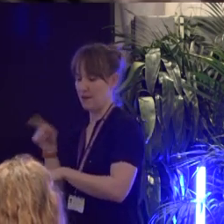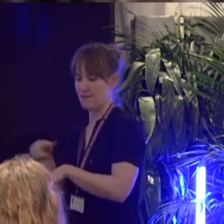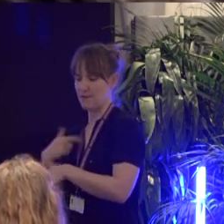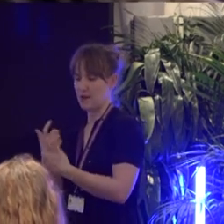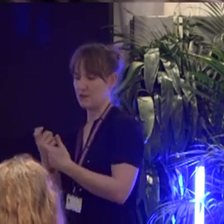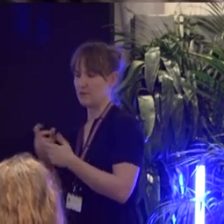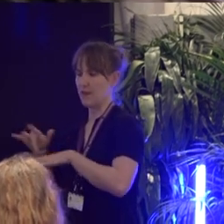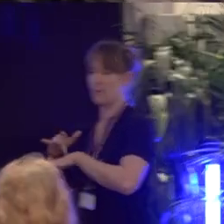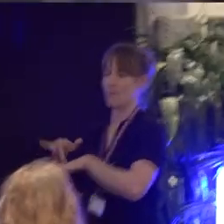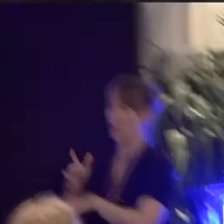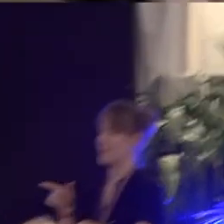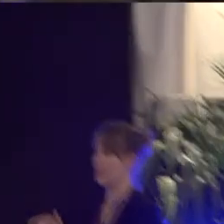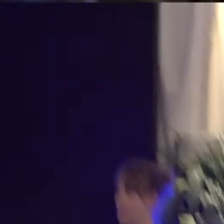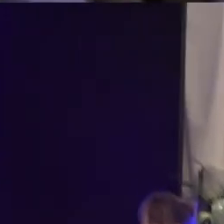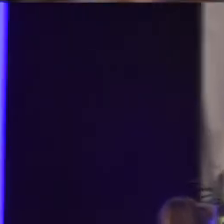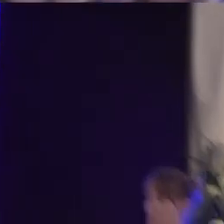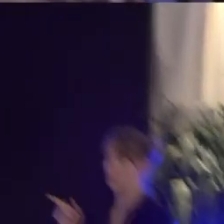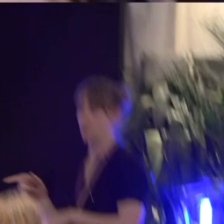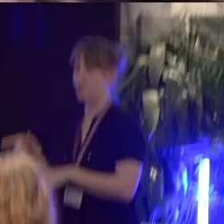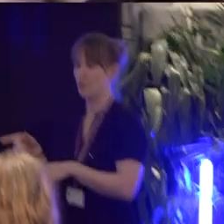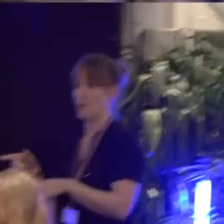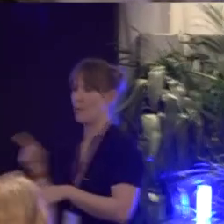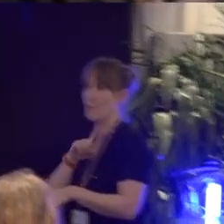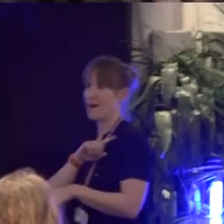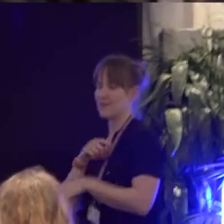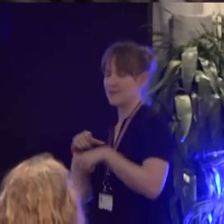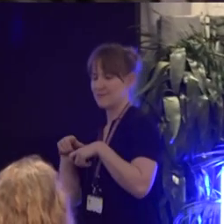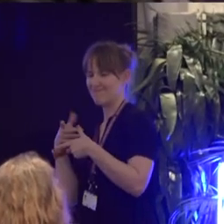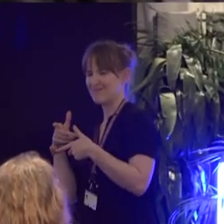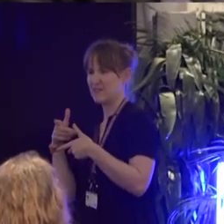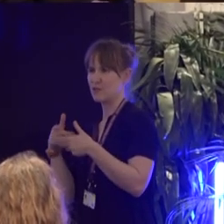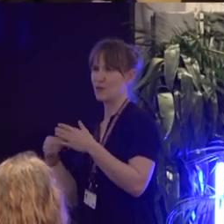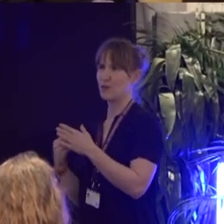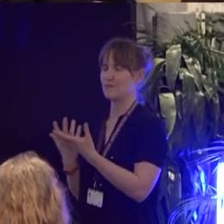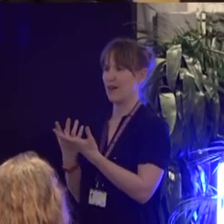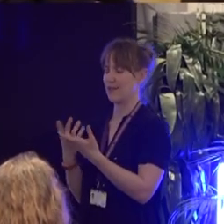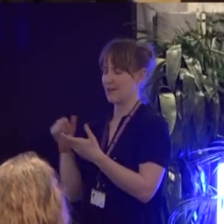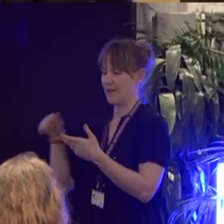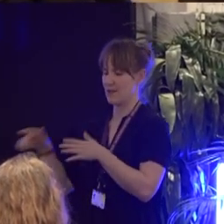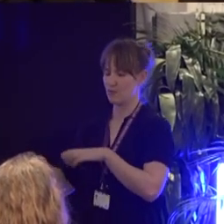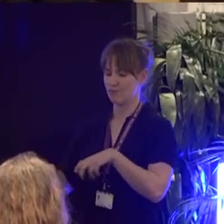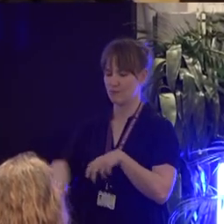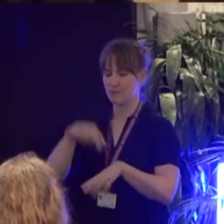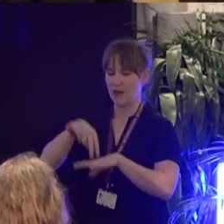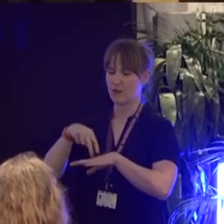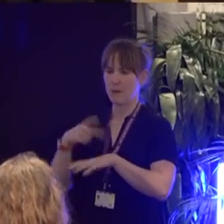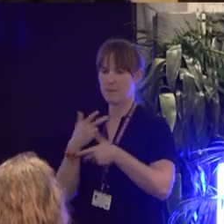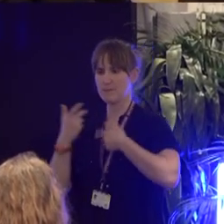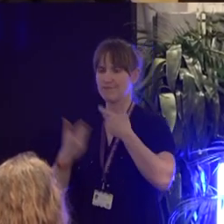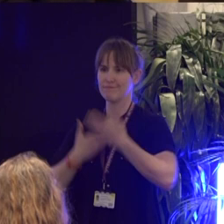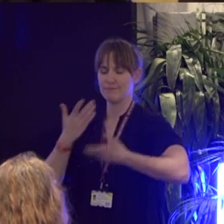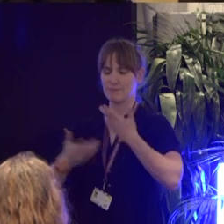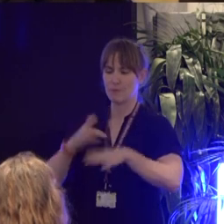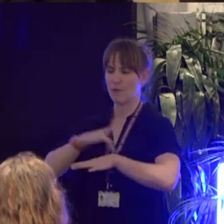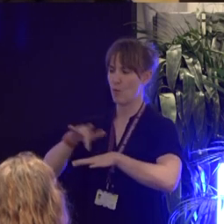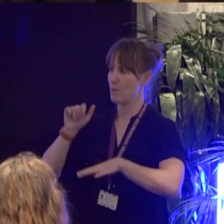because it's novel for him to experience that journey. Mastery is not a linear